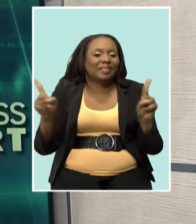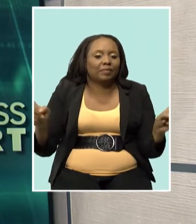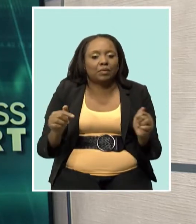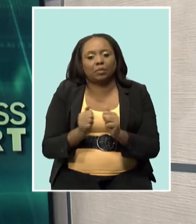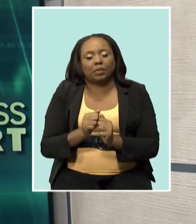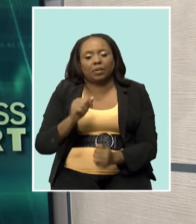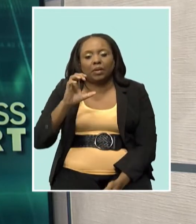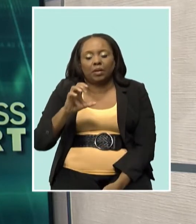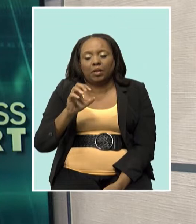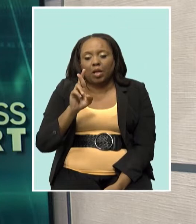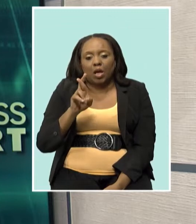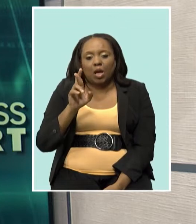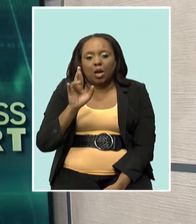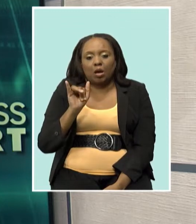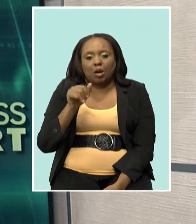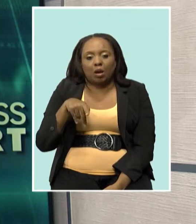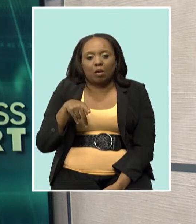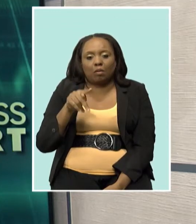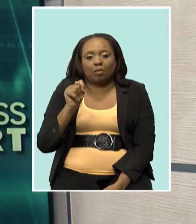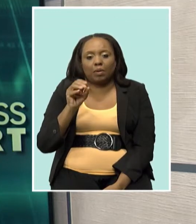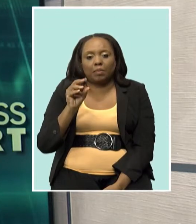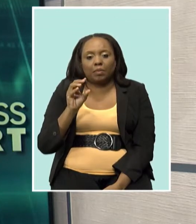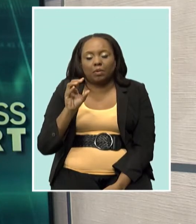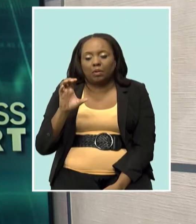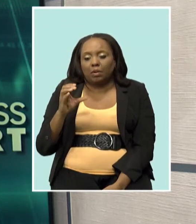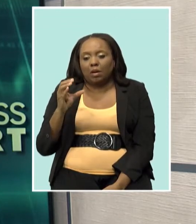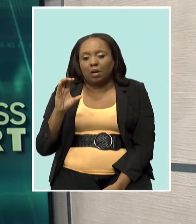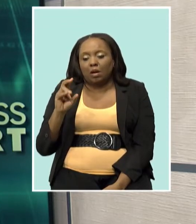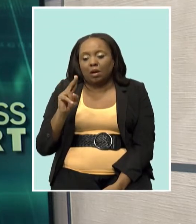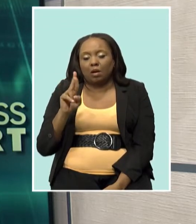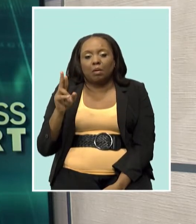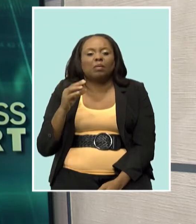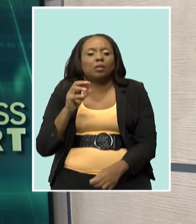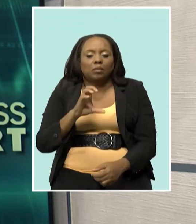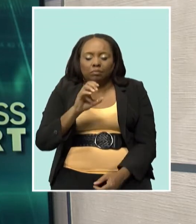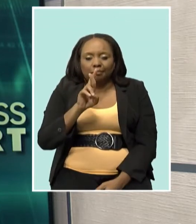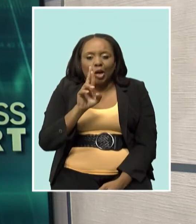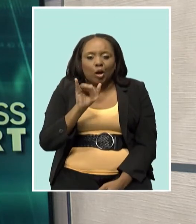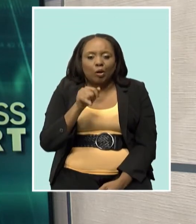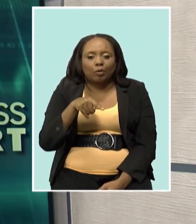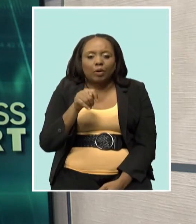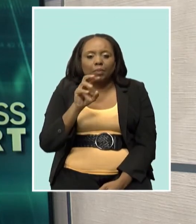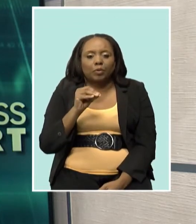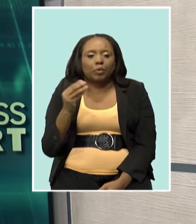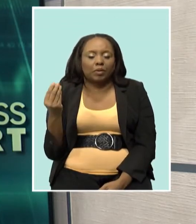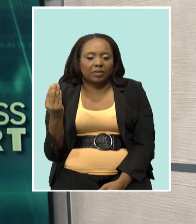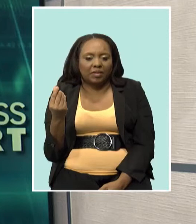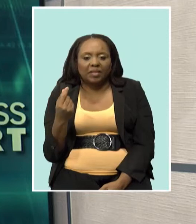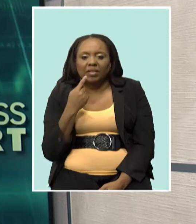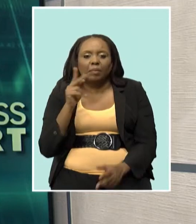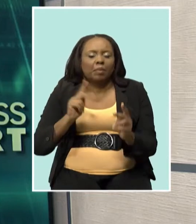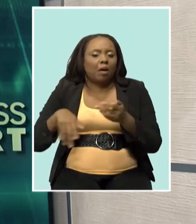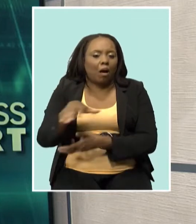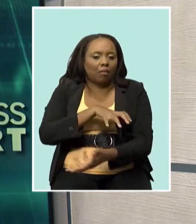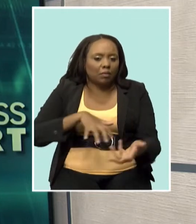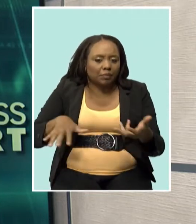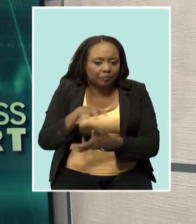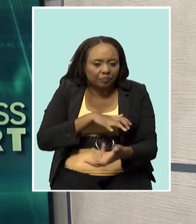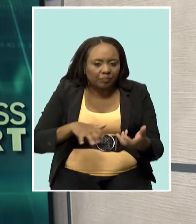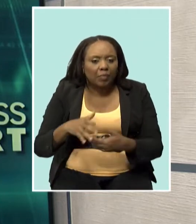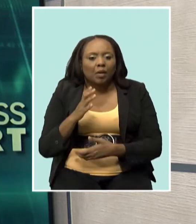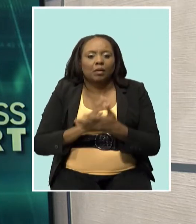work and to see us through many challenging times. We recommit ourselves as a government to the social